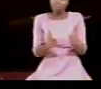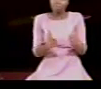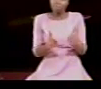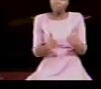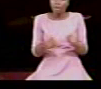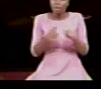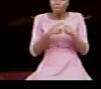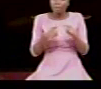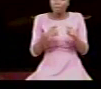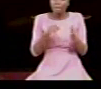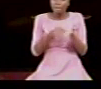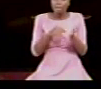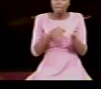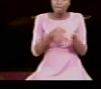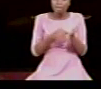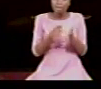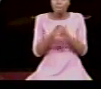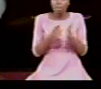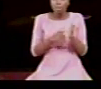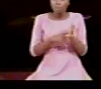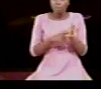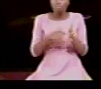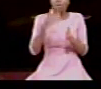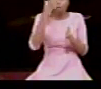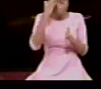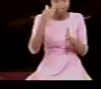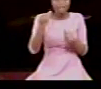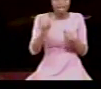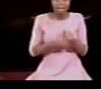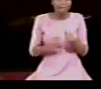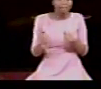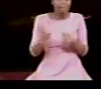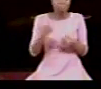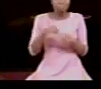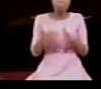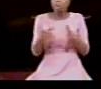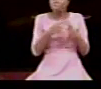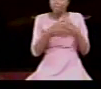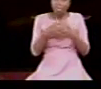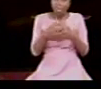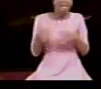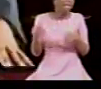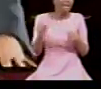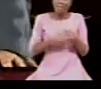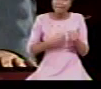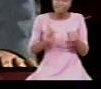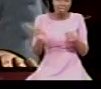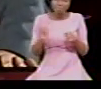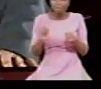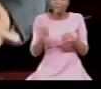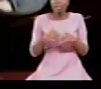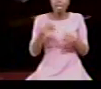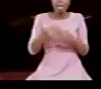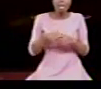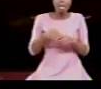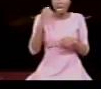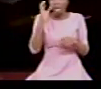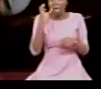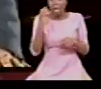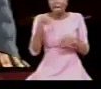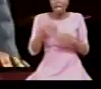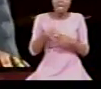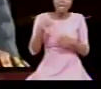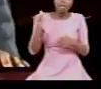then this law rules everywhere. In America, in Russia, everywhere. In Canada, in